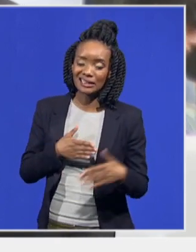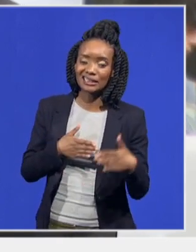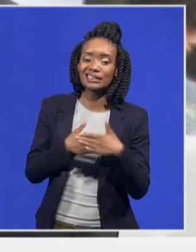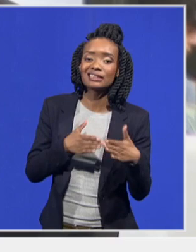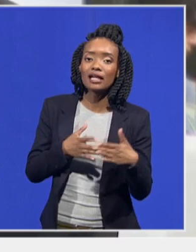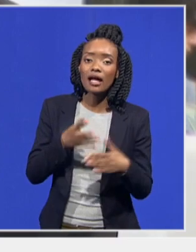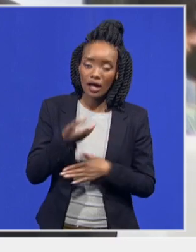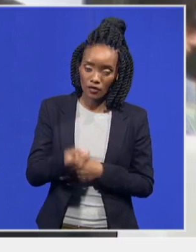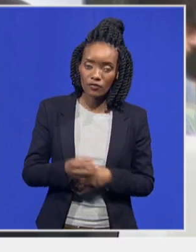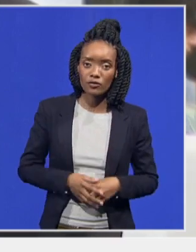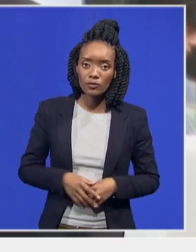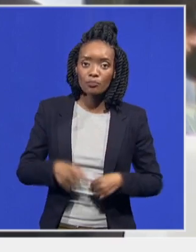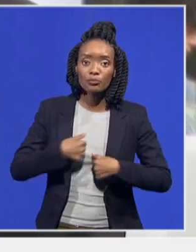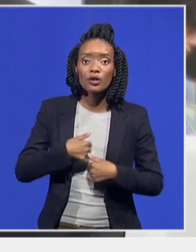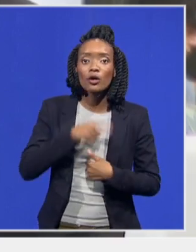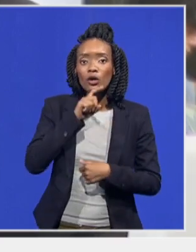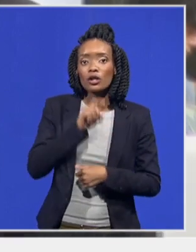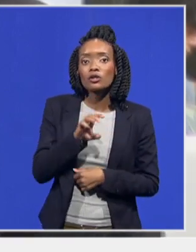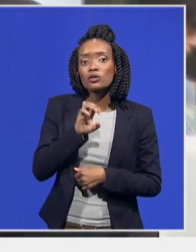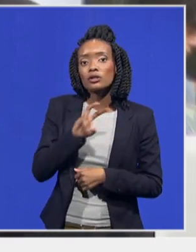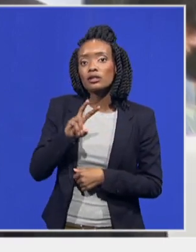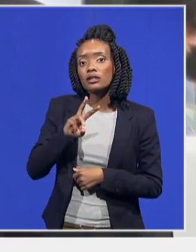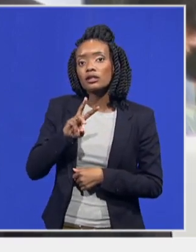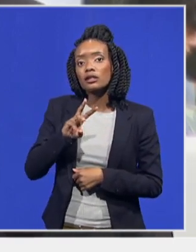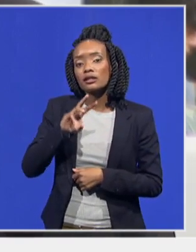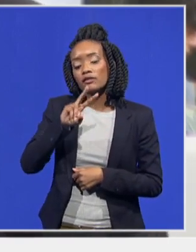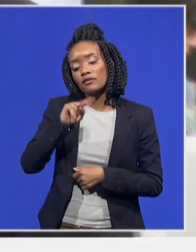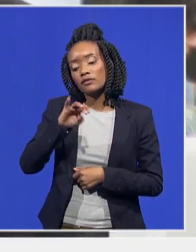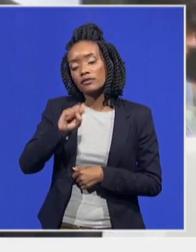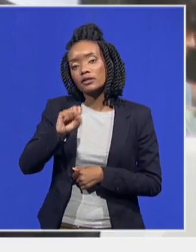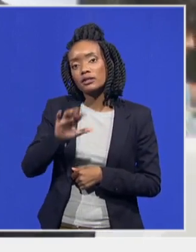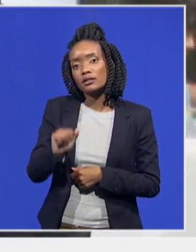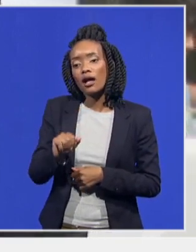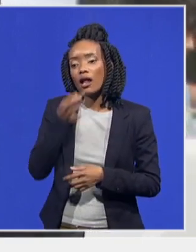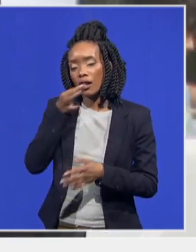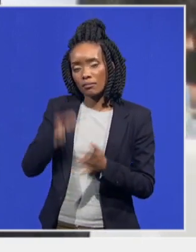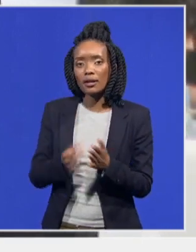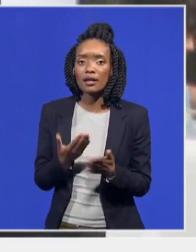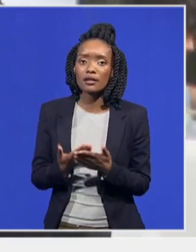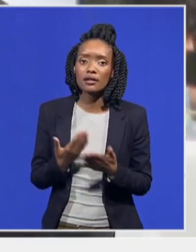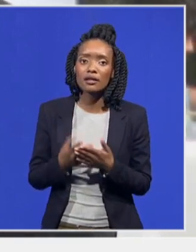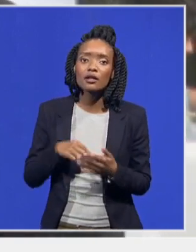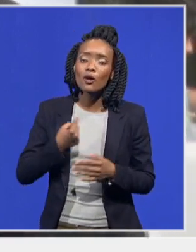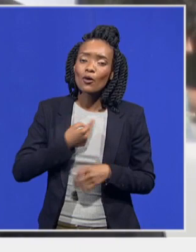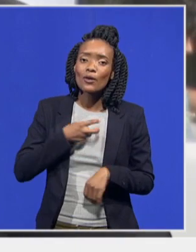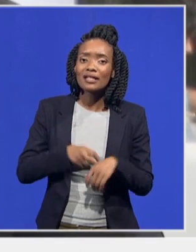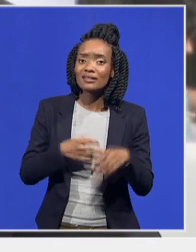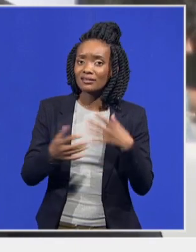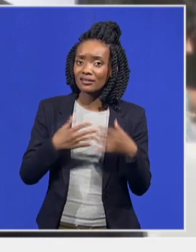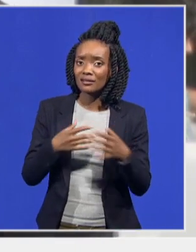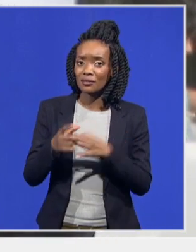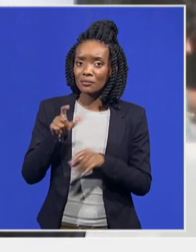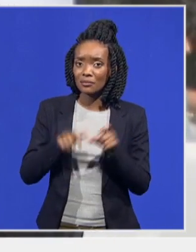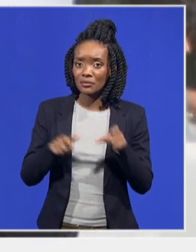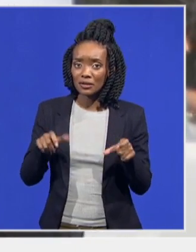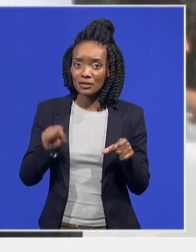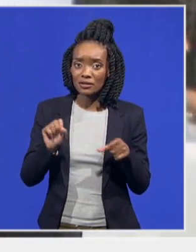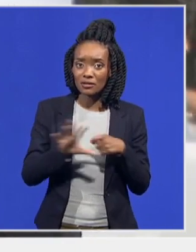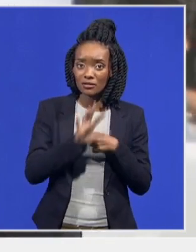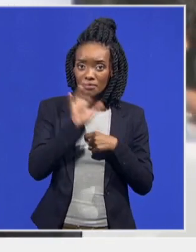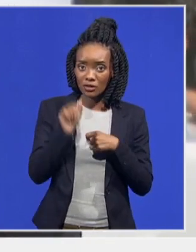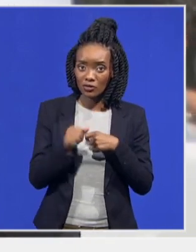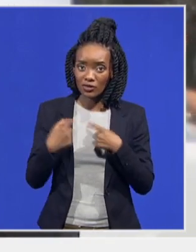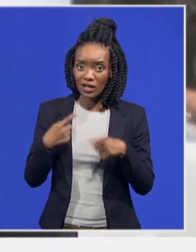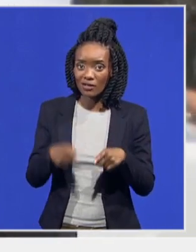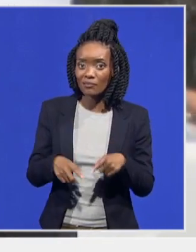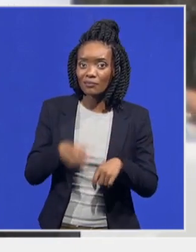e-visa. We need everyone who wants to go to South Africa need to go to your visa